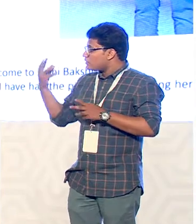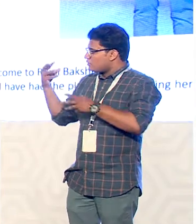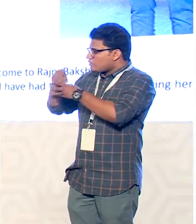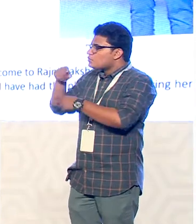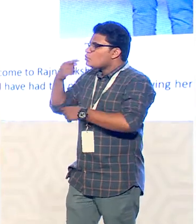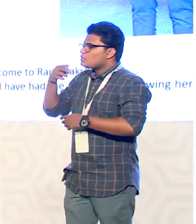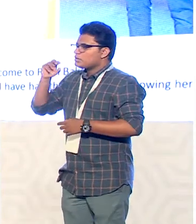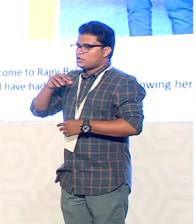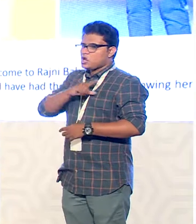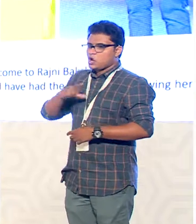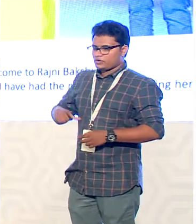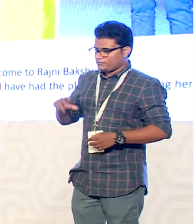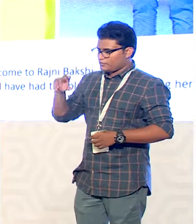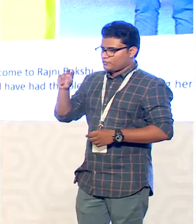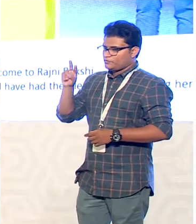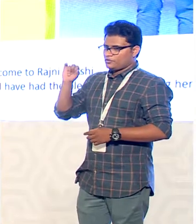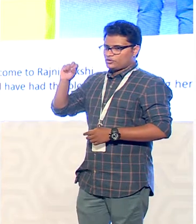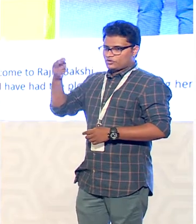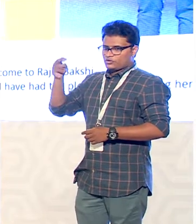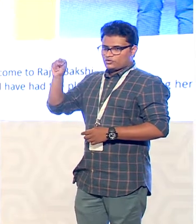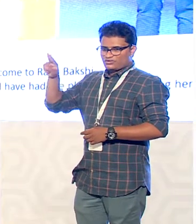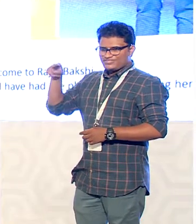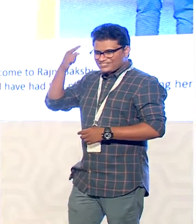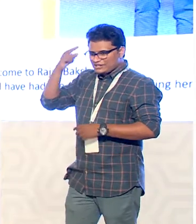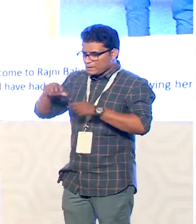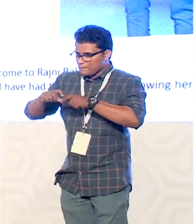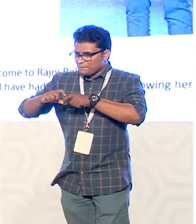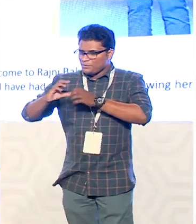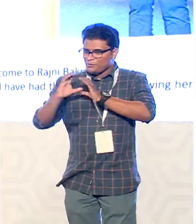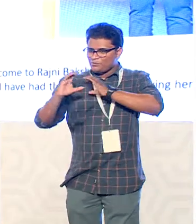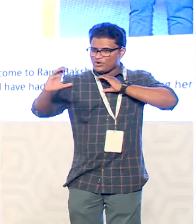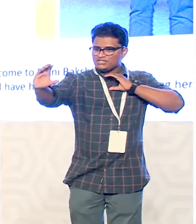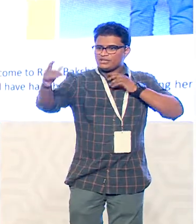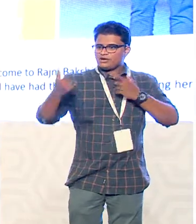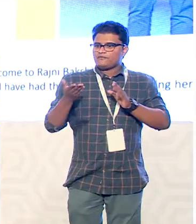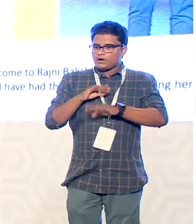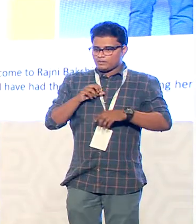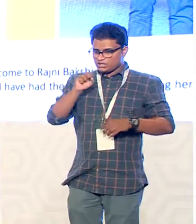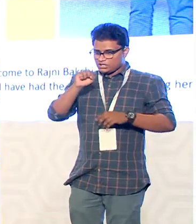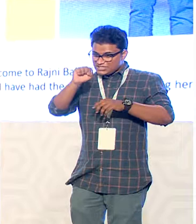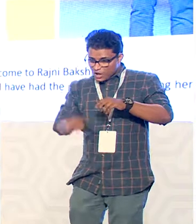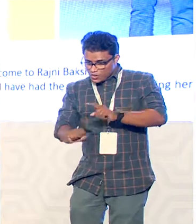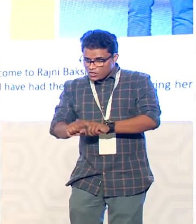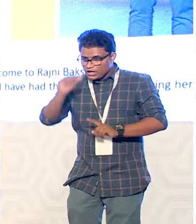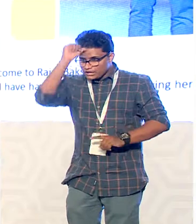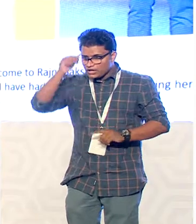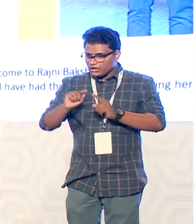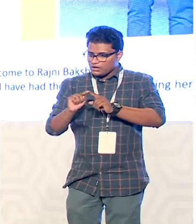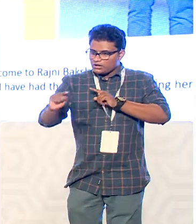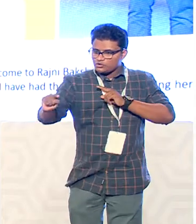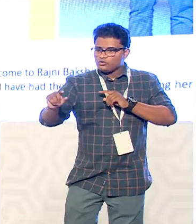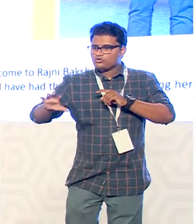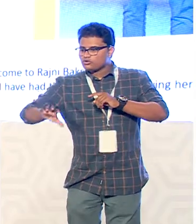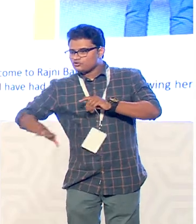Vishnu, Lord Rama, has to build a bridge to go from the southern coast of India to Sri